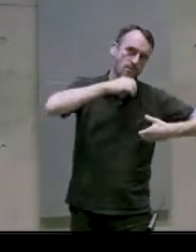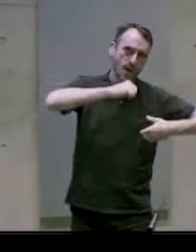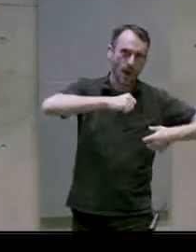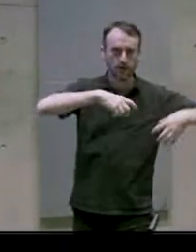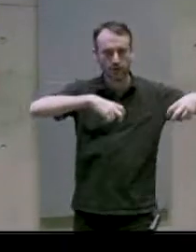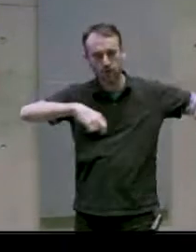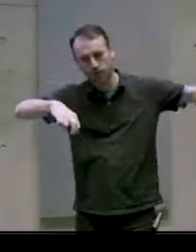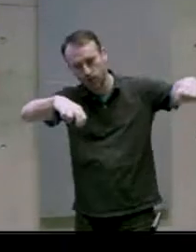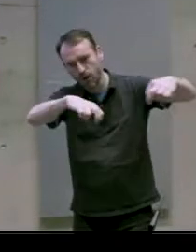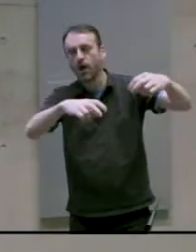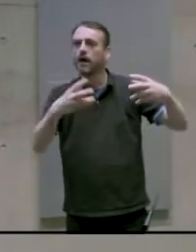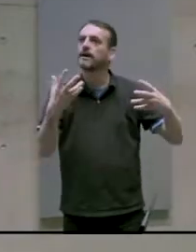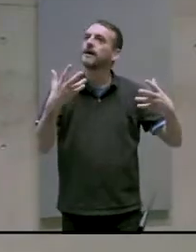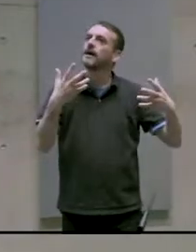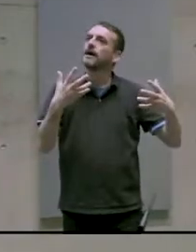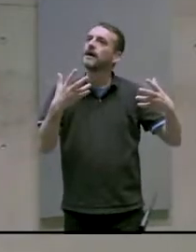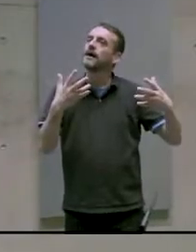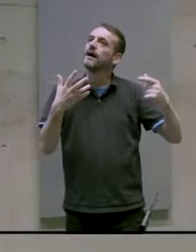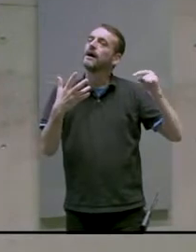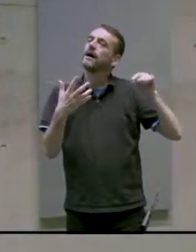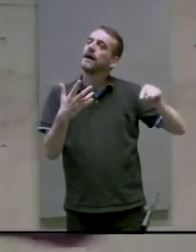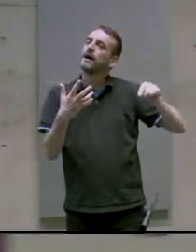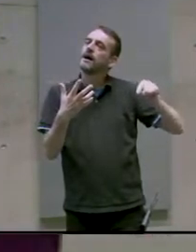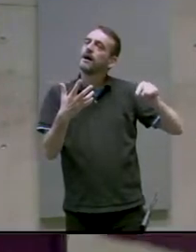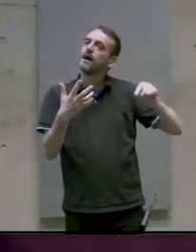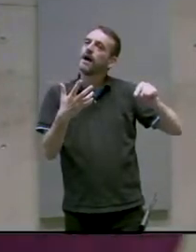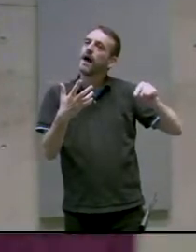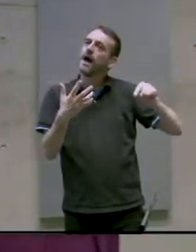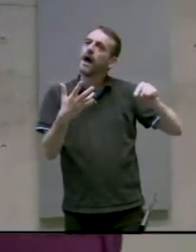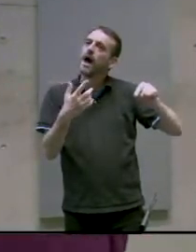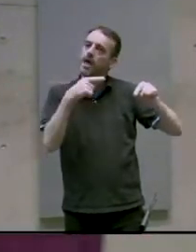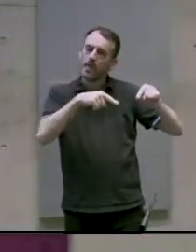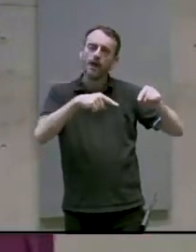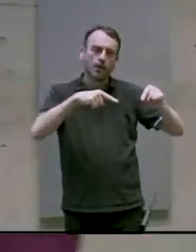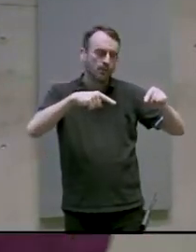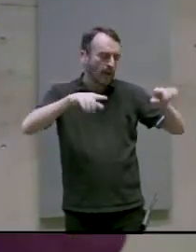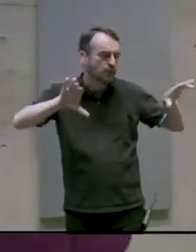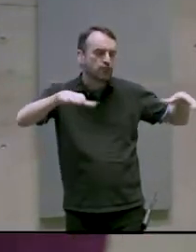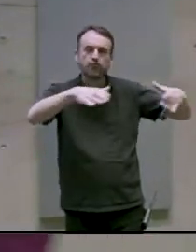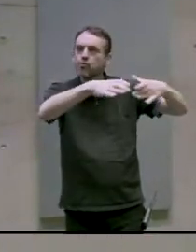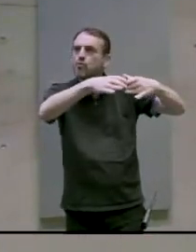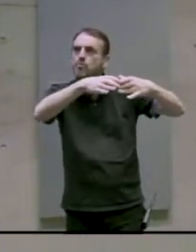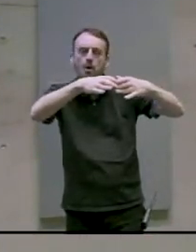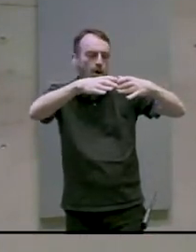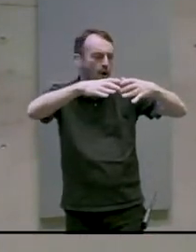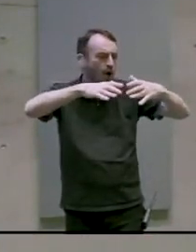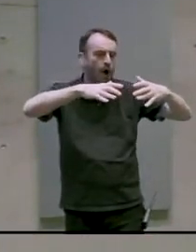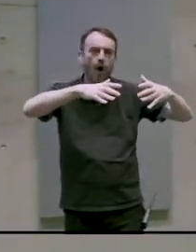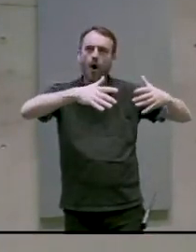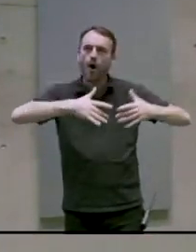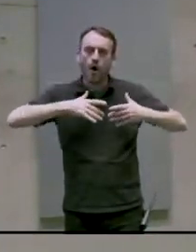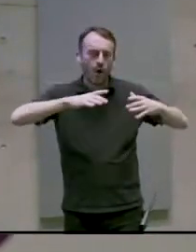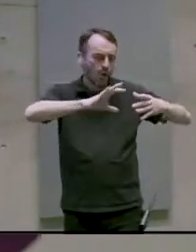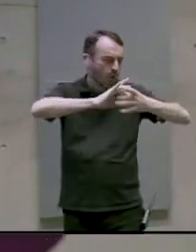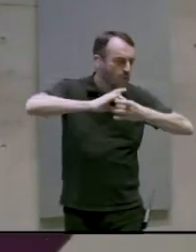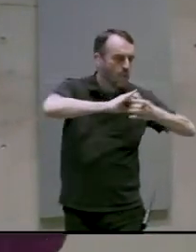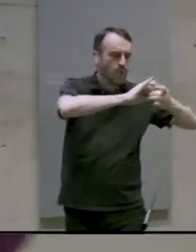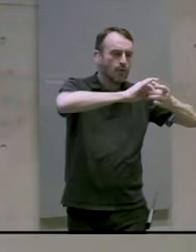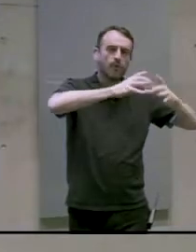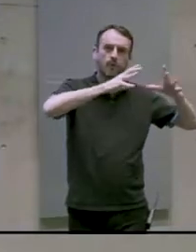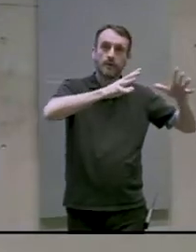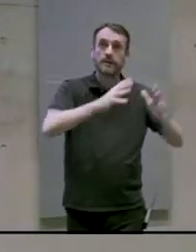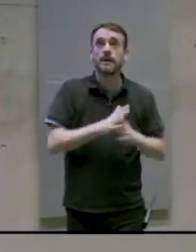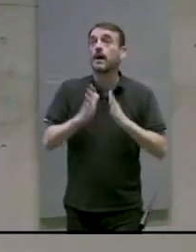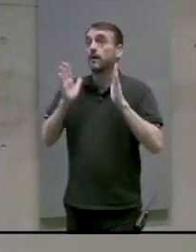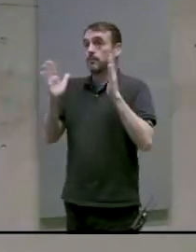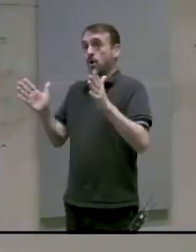of made up and sort of working with the group, and they would have been talking about things and discussing things. Whereas a Hollywood action movie now is like, there